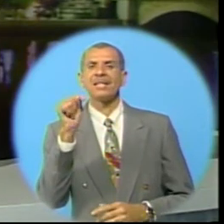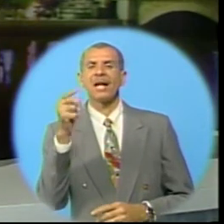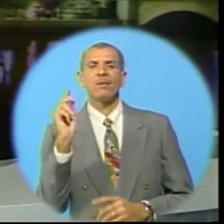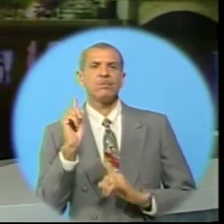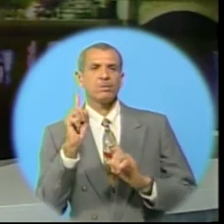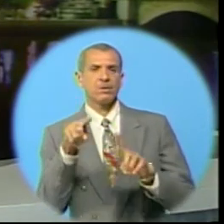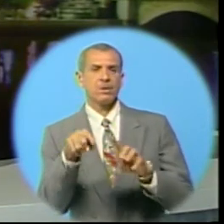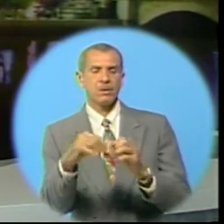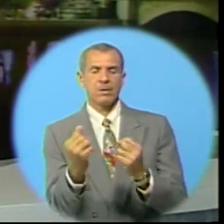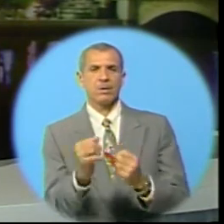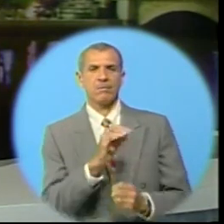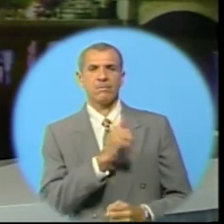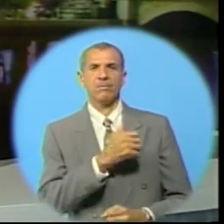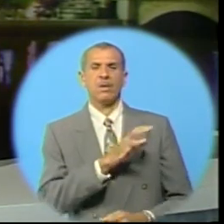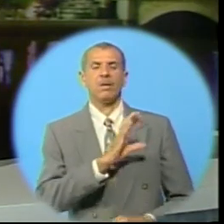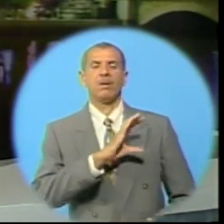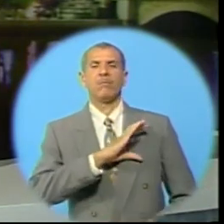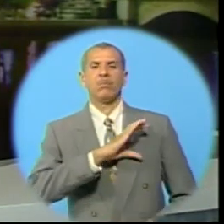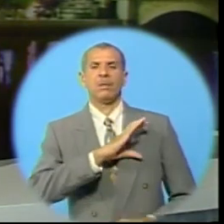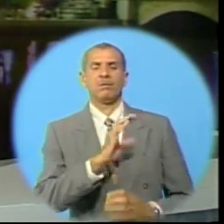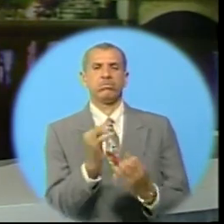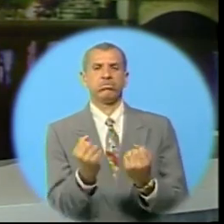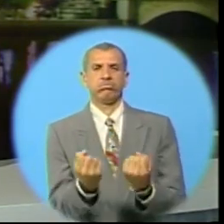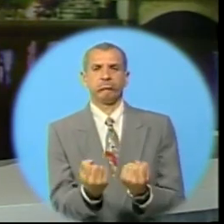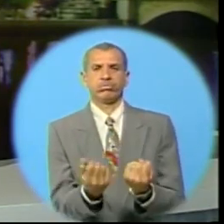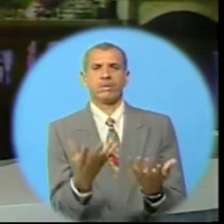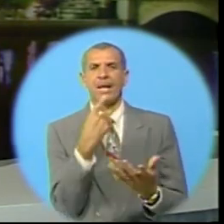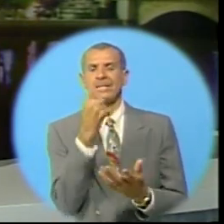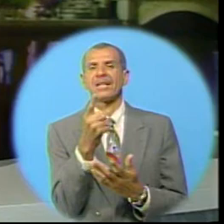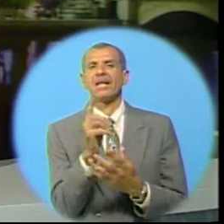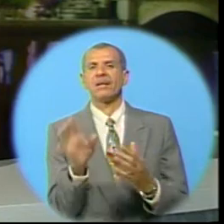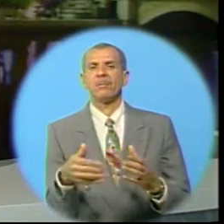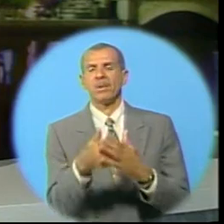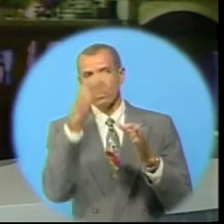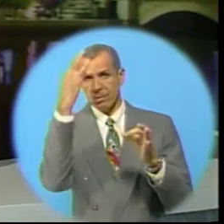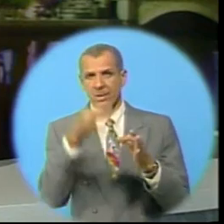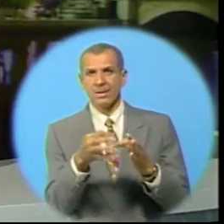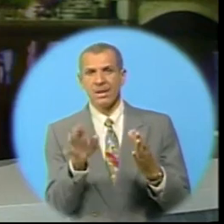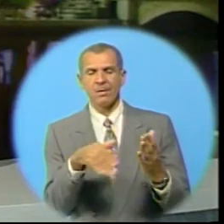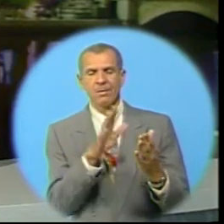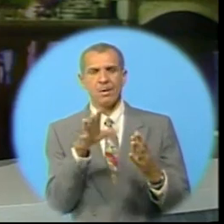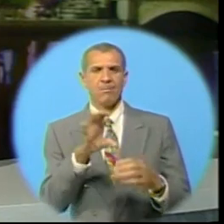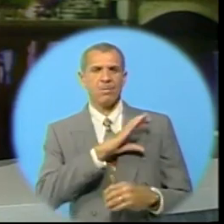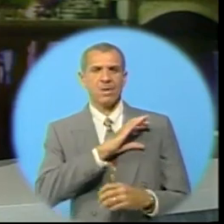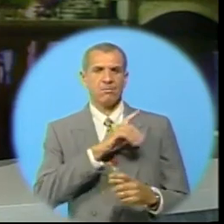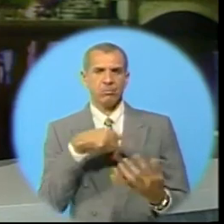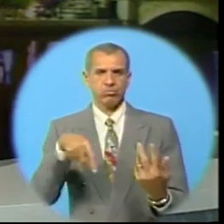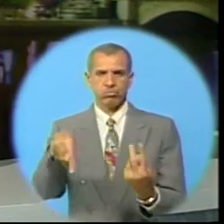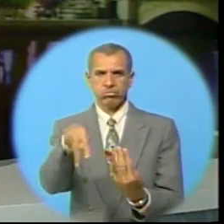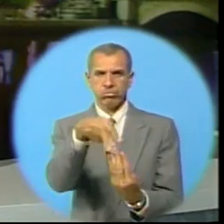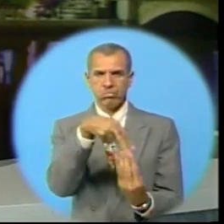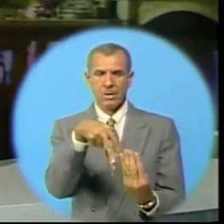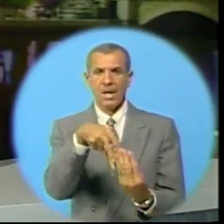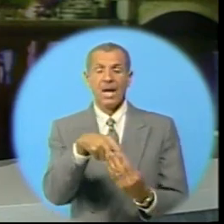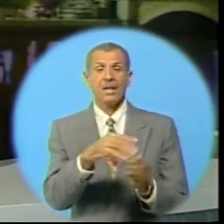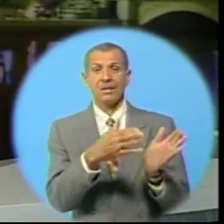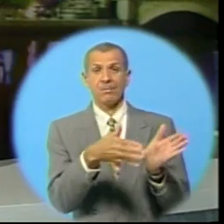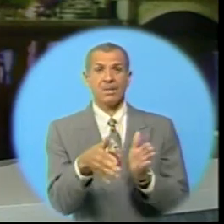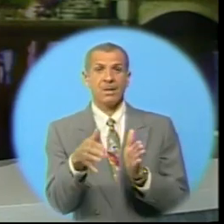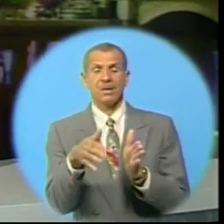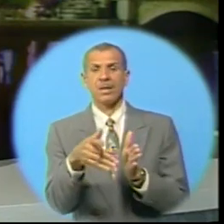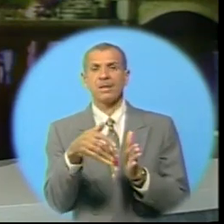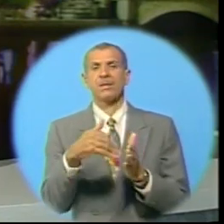police custody. They all appeared before a Port of Spain magistrate amid heavy police presence. The matter has been rescheduled until